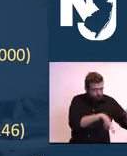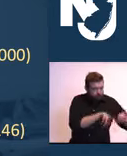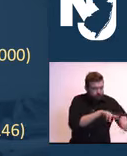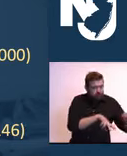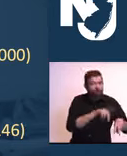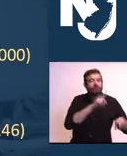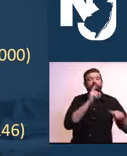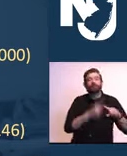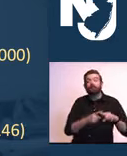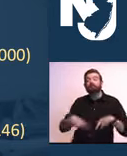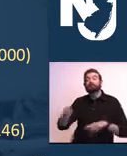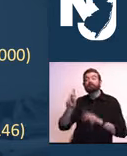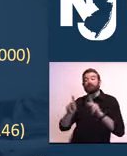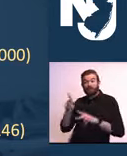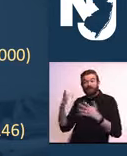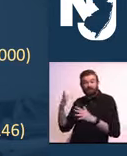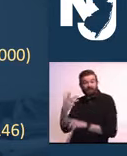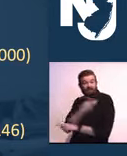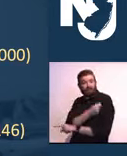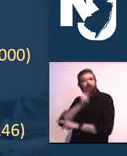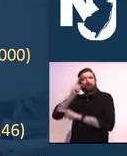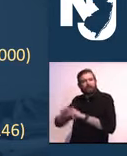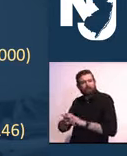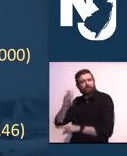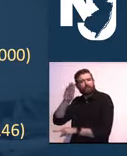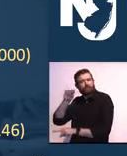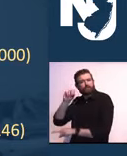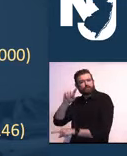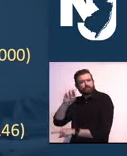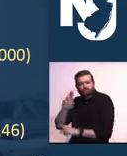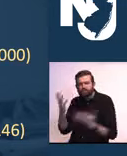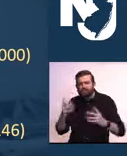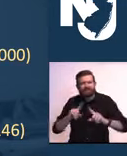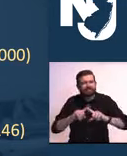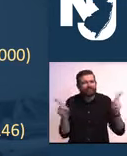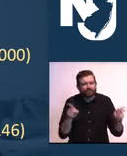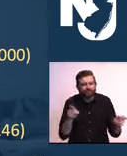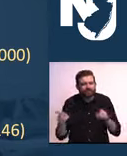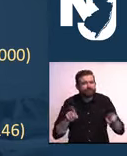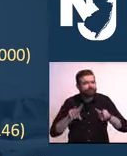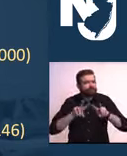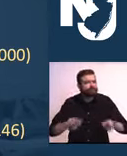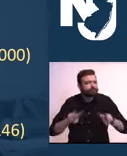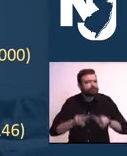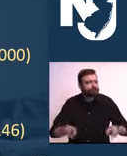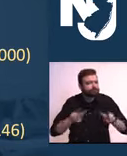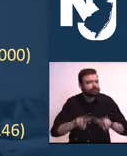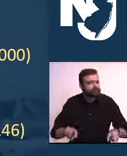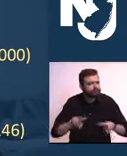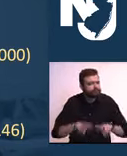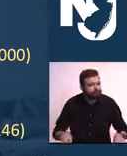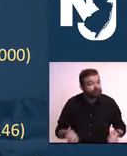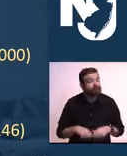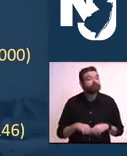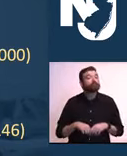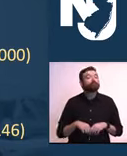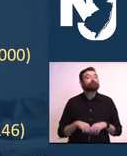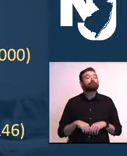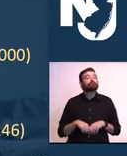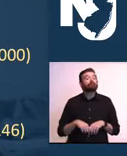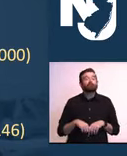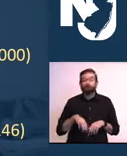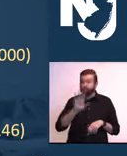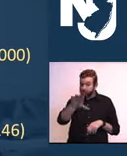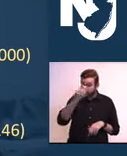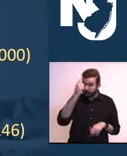that information to you very soon. But regardless, the unvaccinated are still the ones testing positive by a rate of